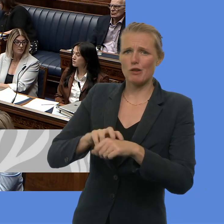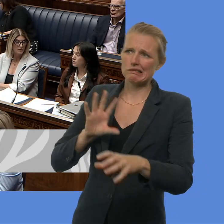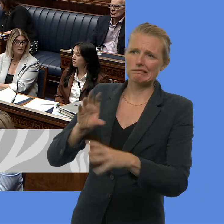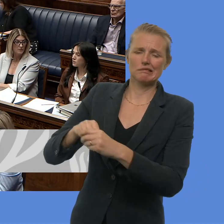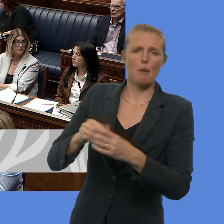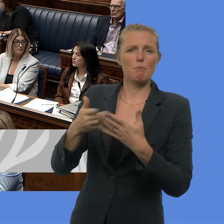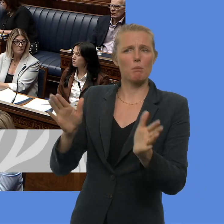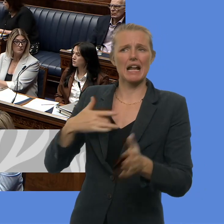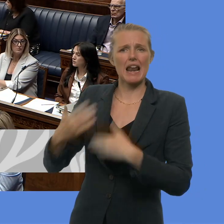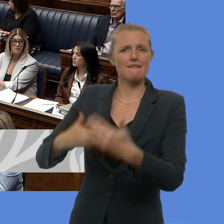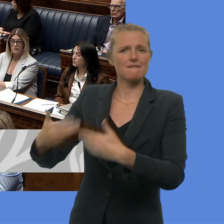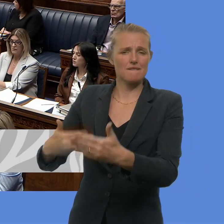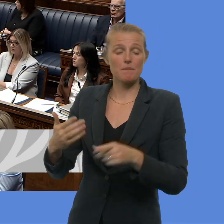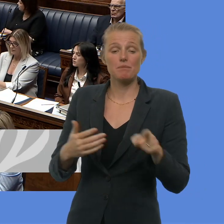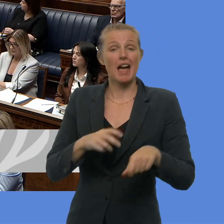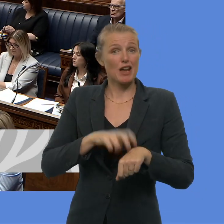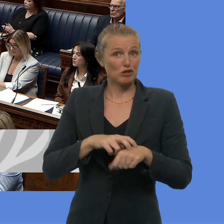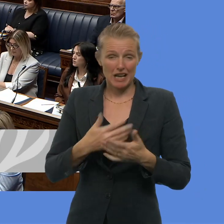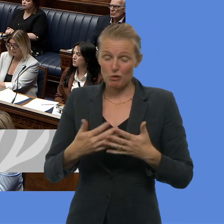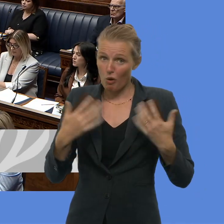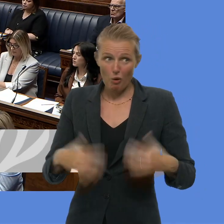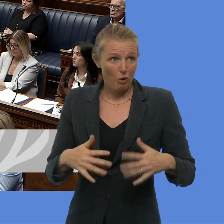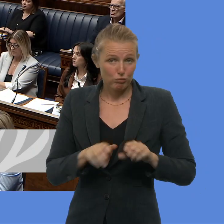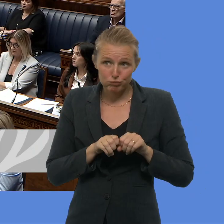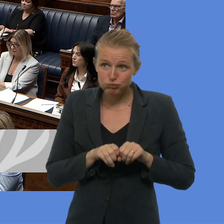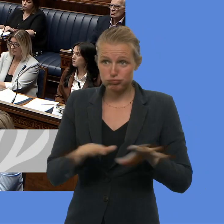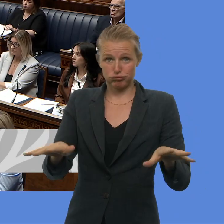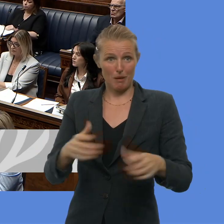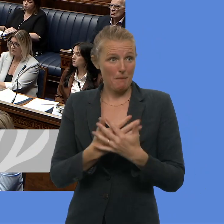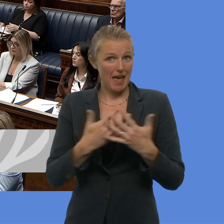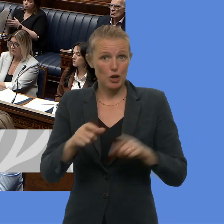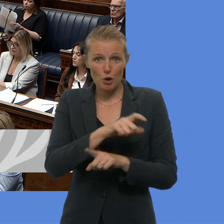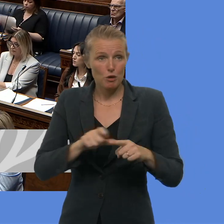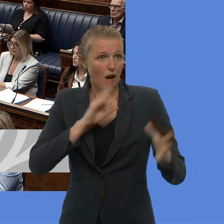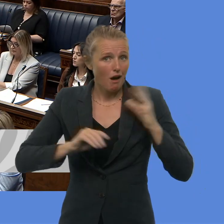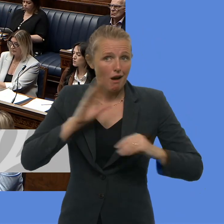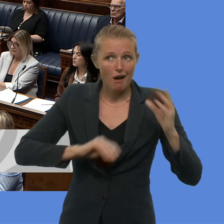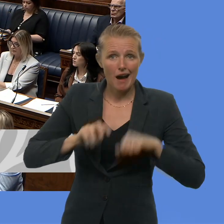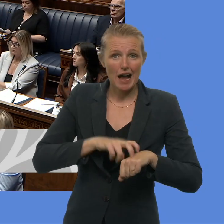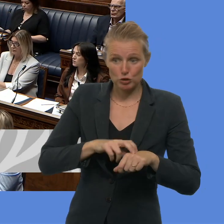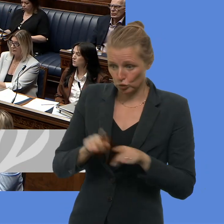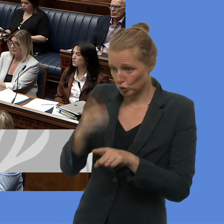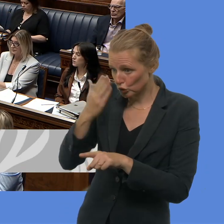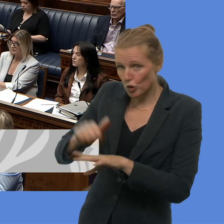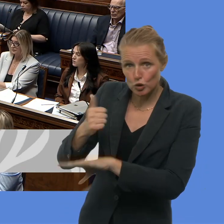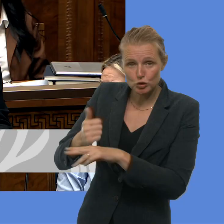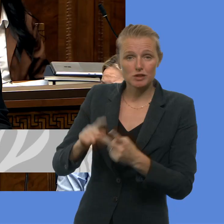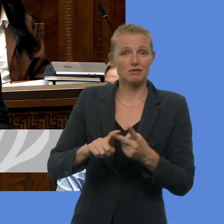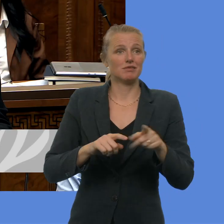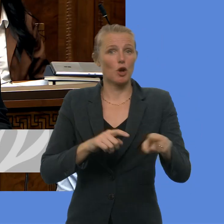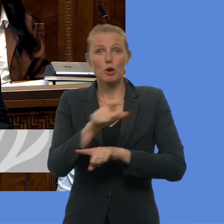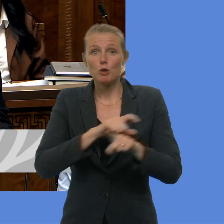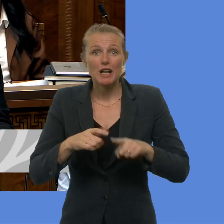Junior Minister, the language is continuing to flourish at the heart of communities right across the North, including within schools and community life and